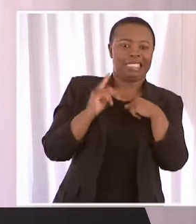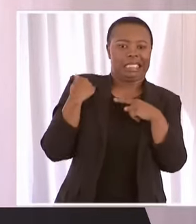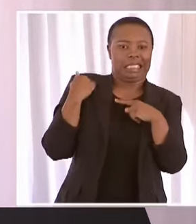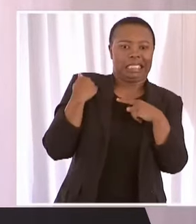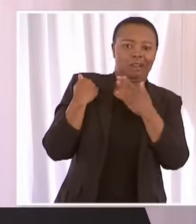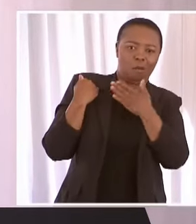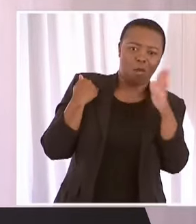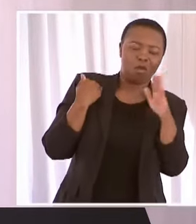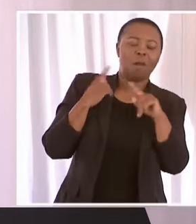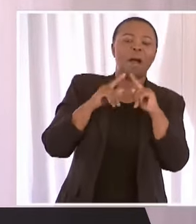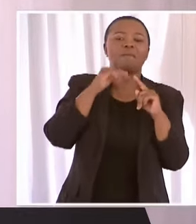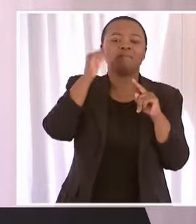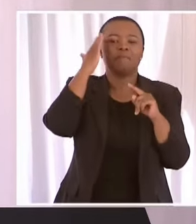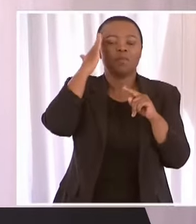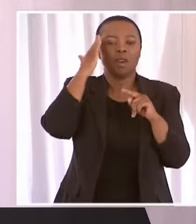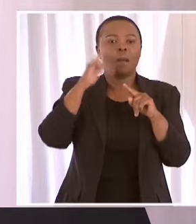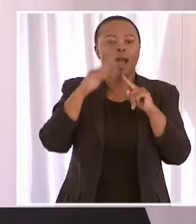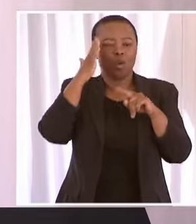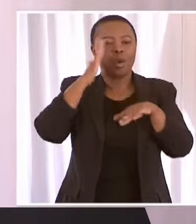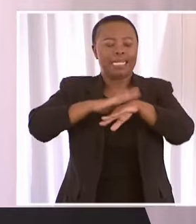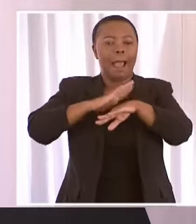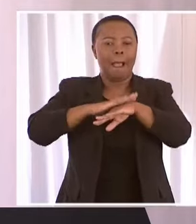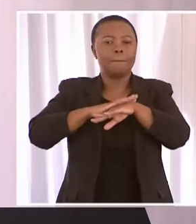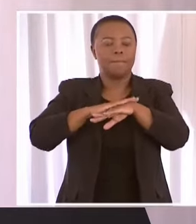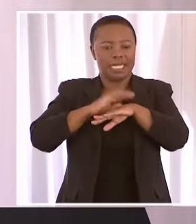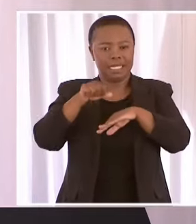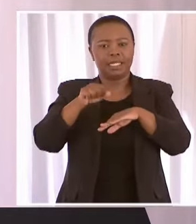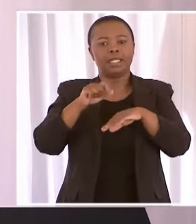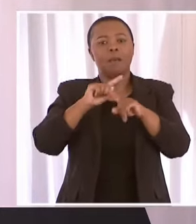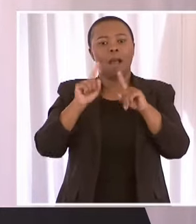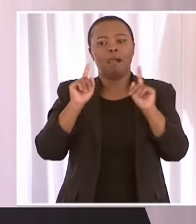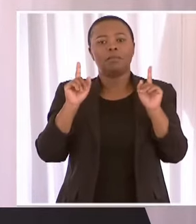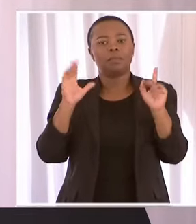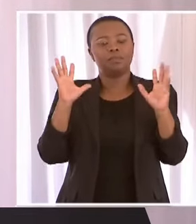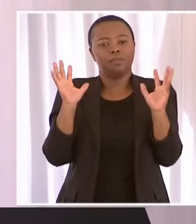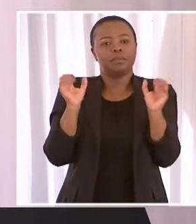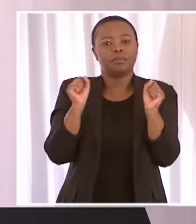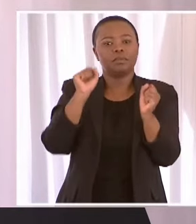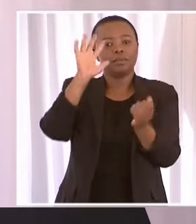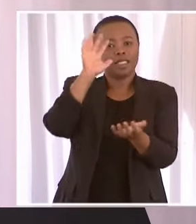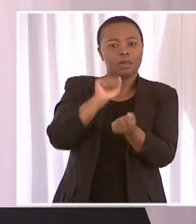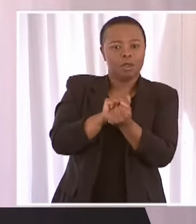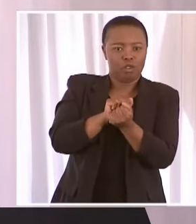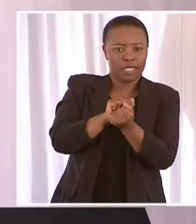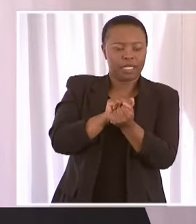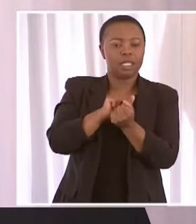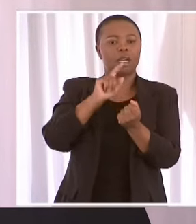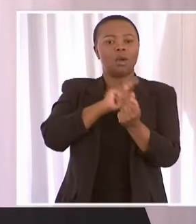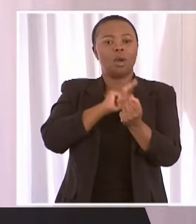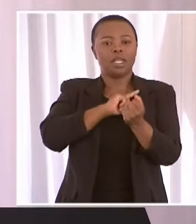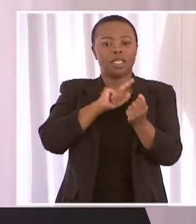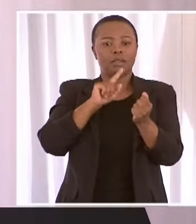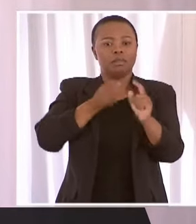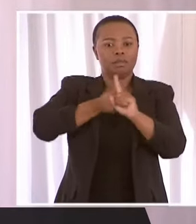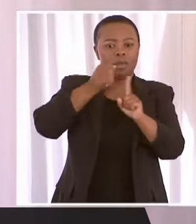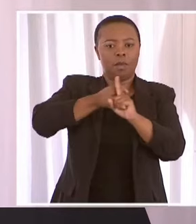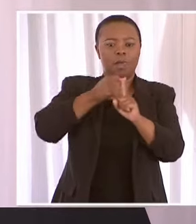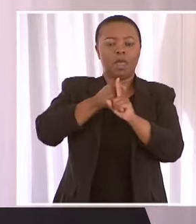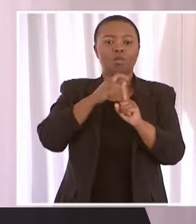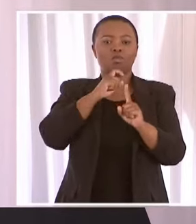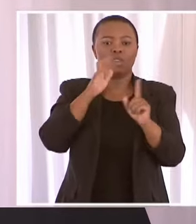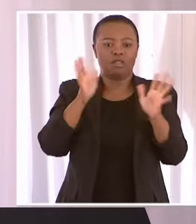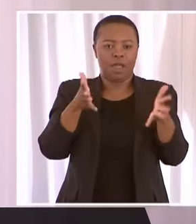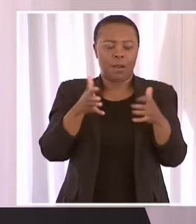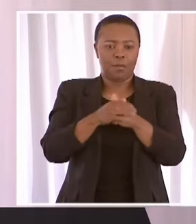off. I know time's tight, but to conclude, I want to paraphrase the slogan we use in the international trade union movement to